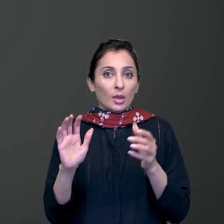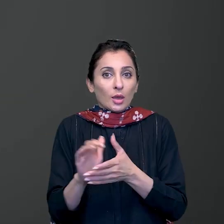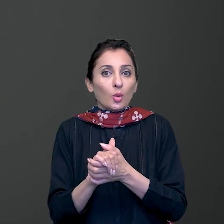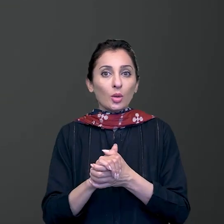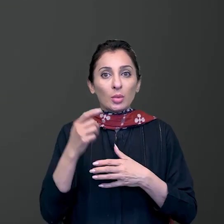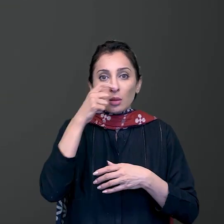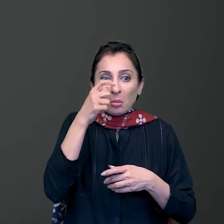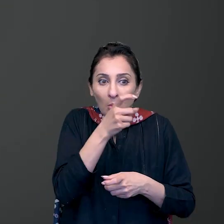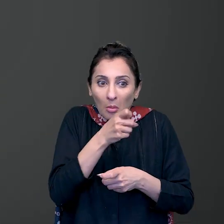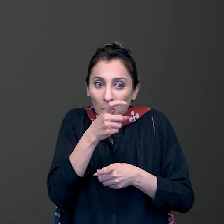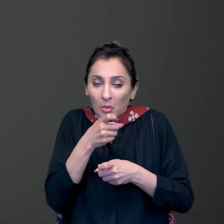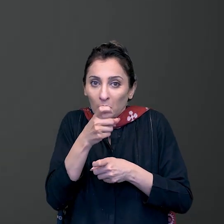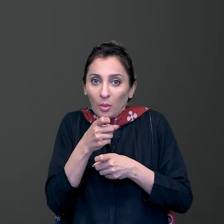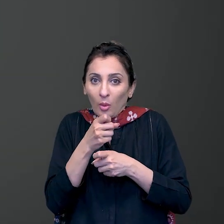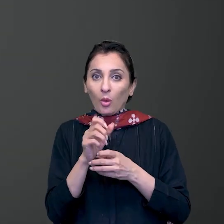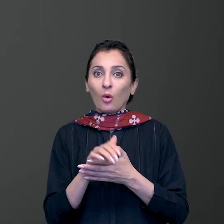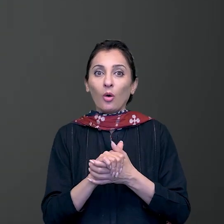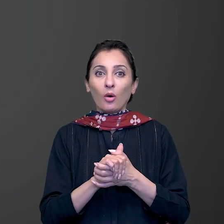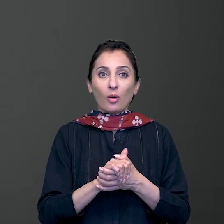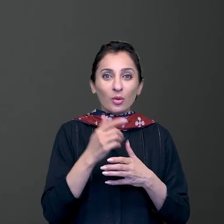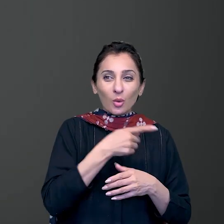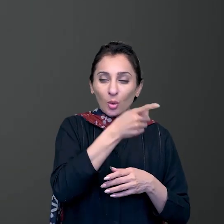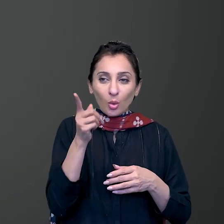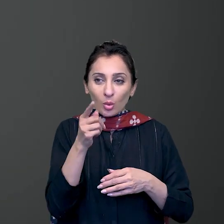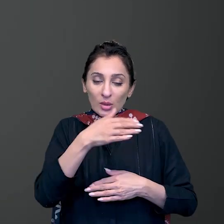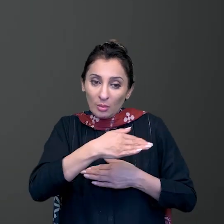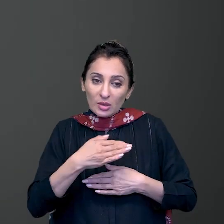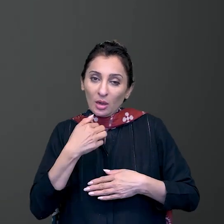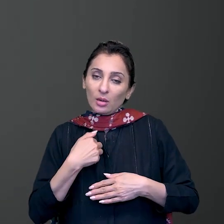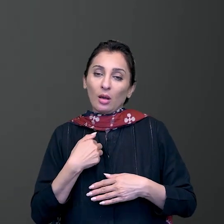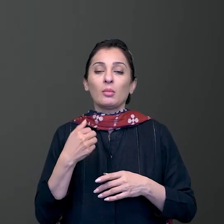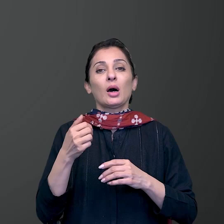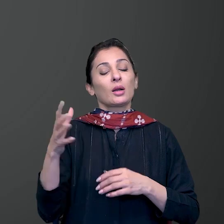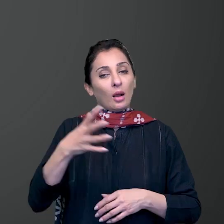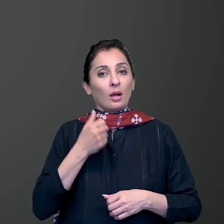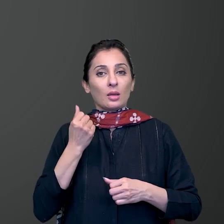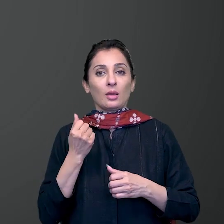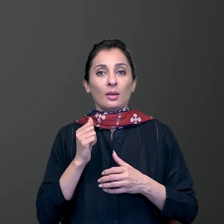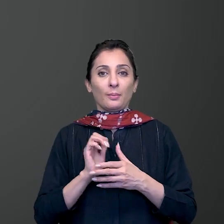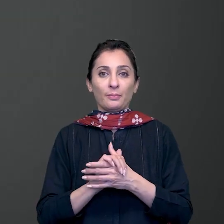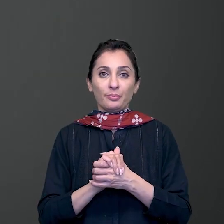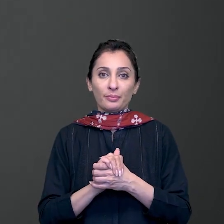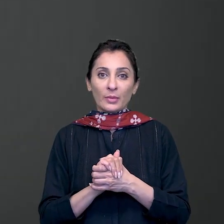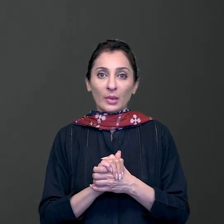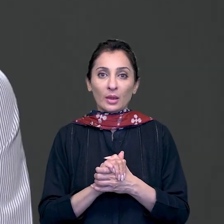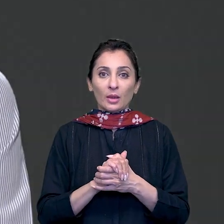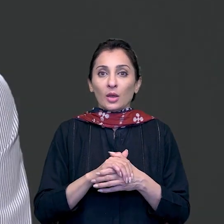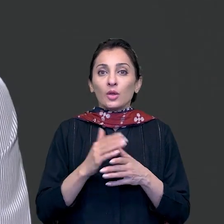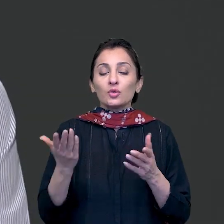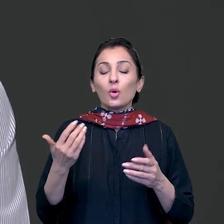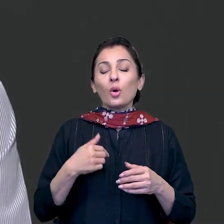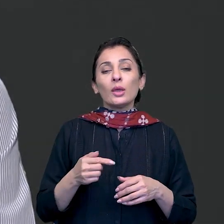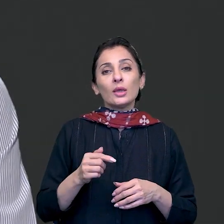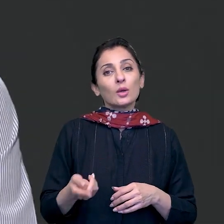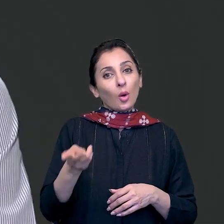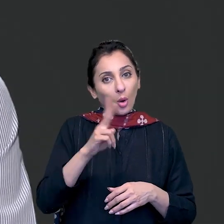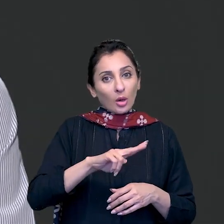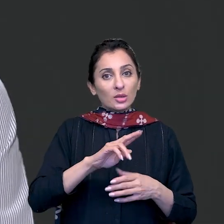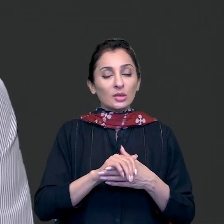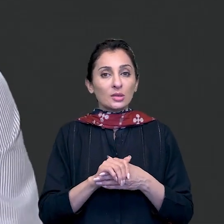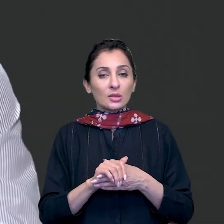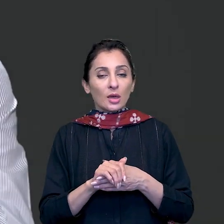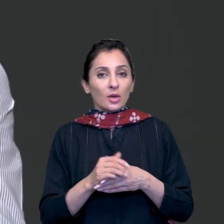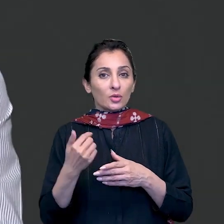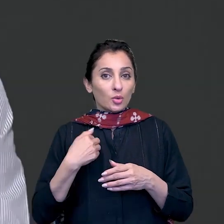and whatnot, in order to preempt terrorists and security threats and keep us safe. All this experience and the